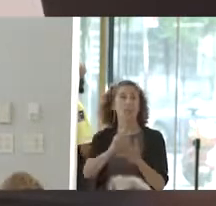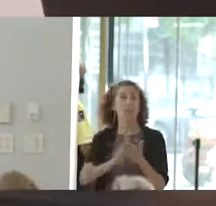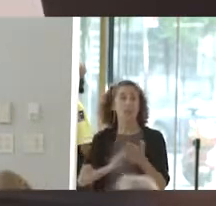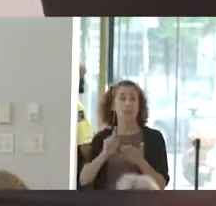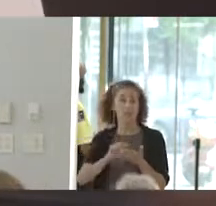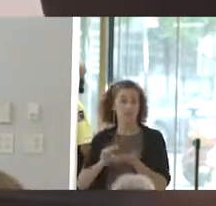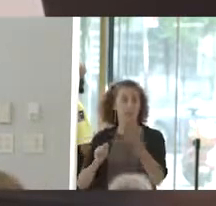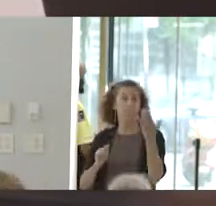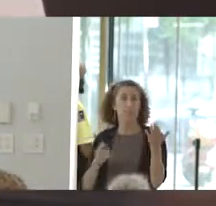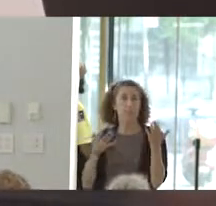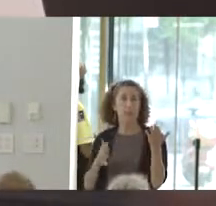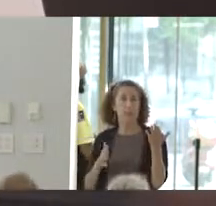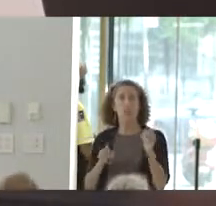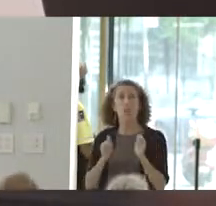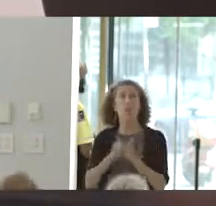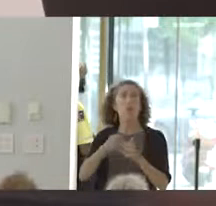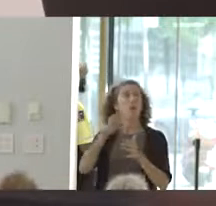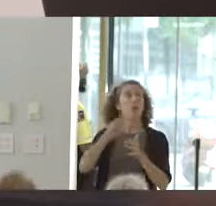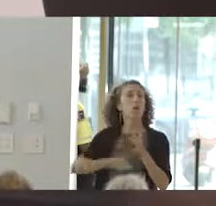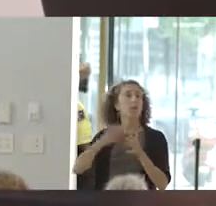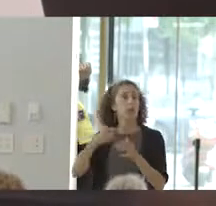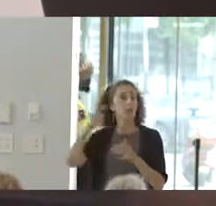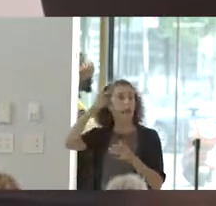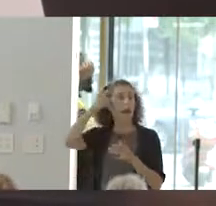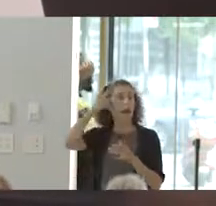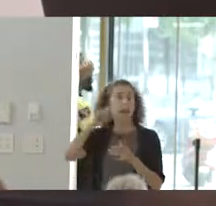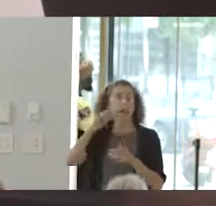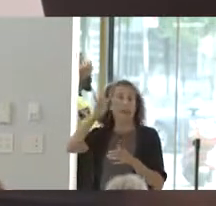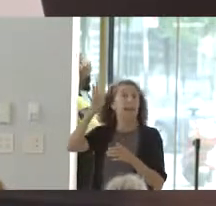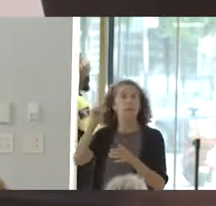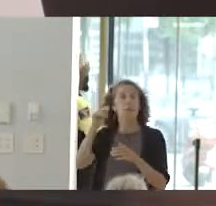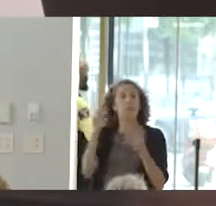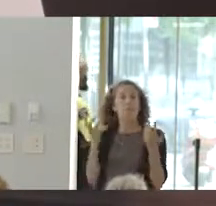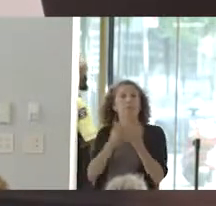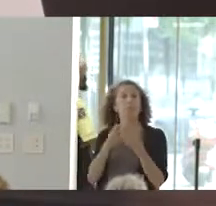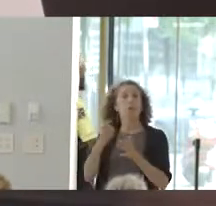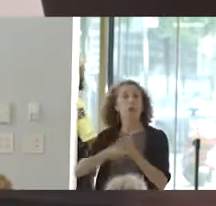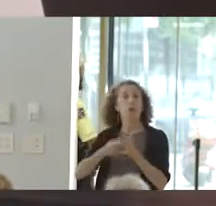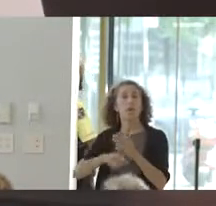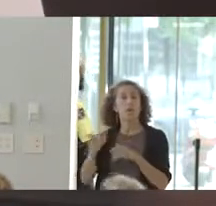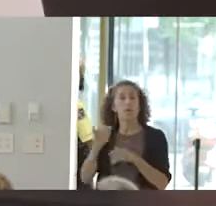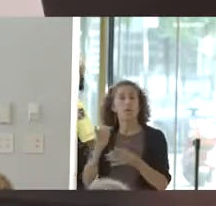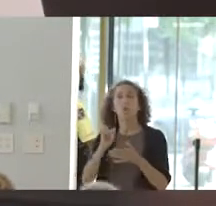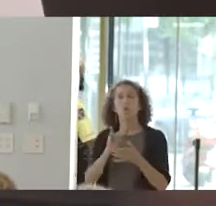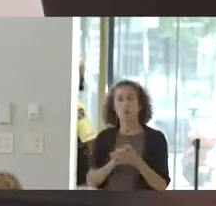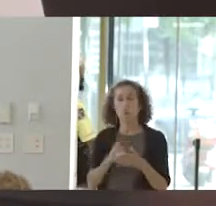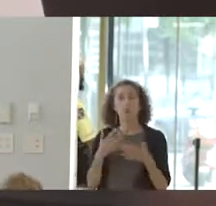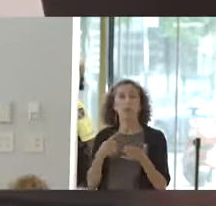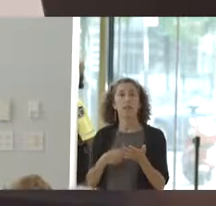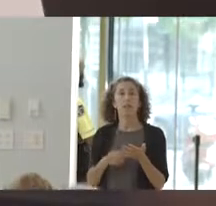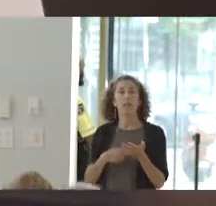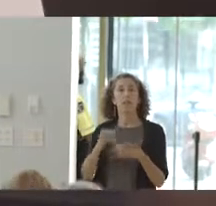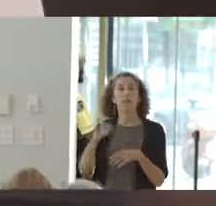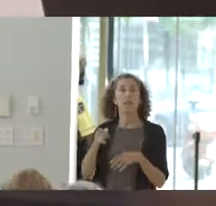idea with a cost associated. And through that process, which we shared with you in June at our open house,